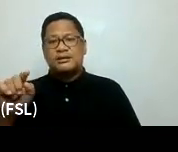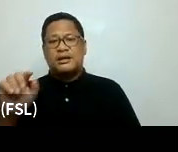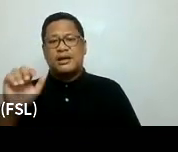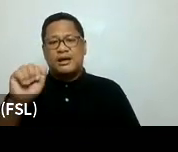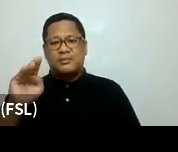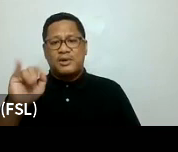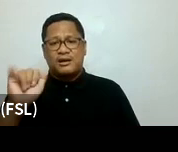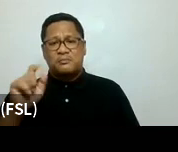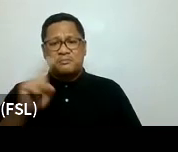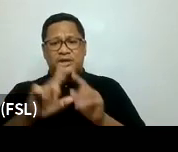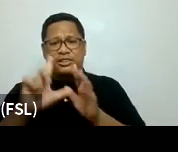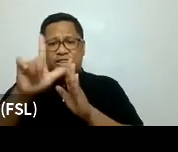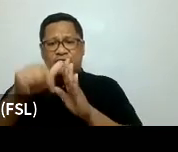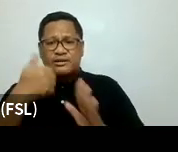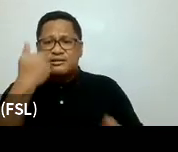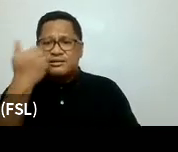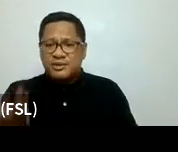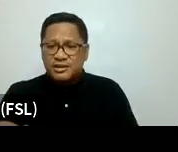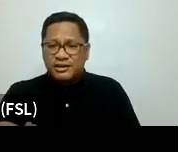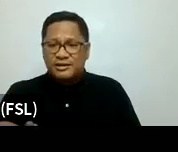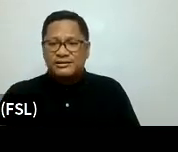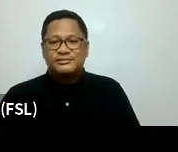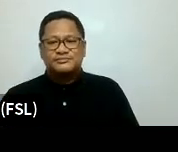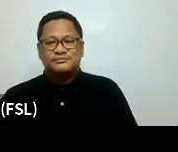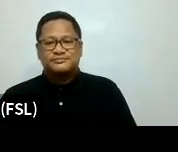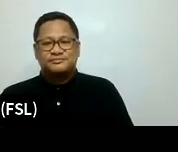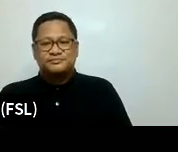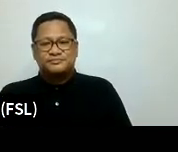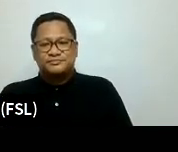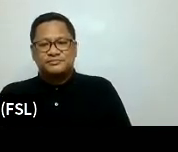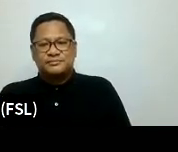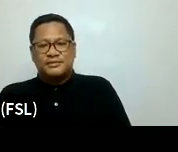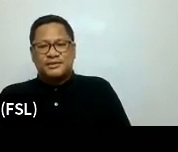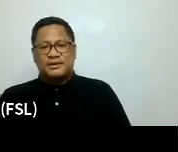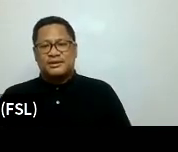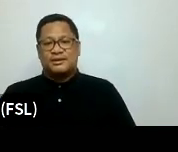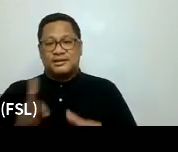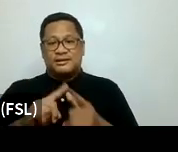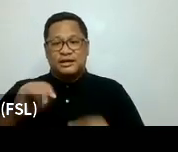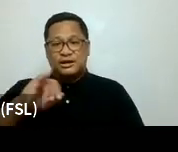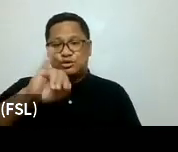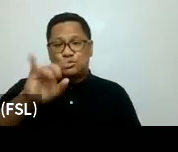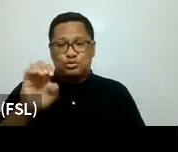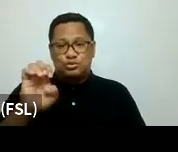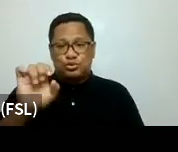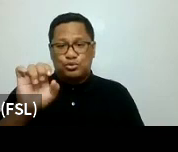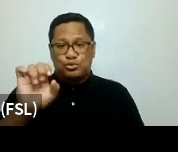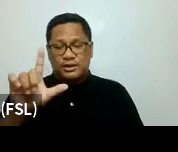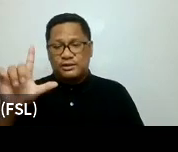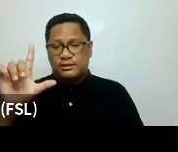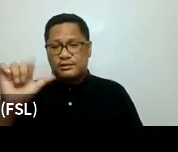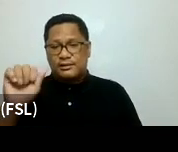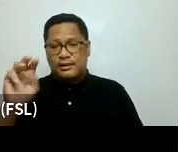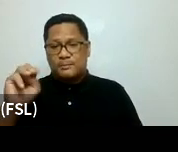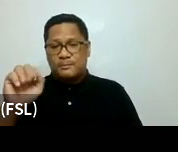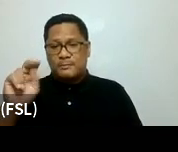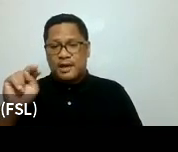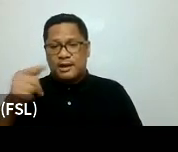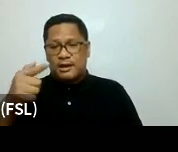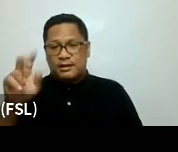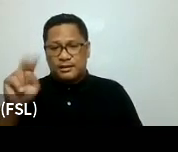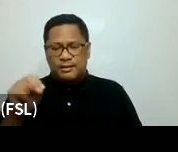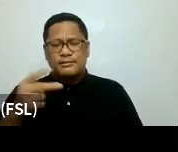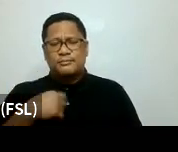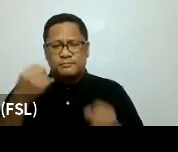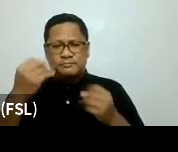siya. He died. Met Joel Lamangan. I met a lot